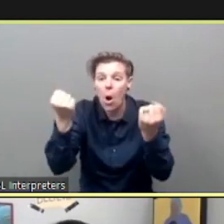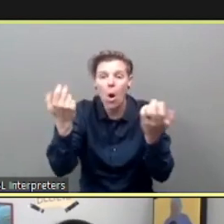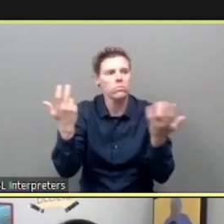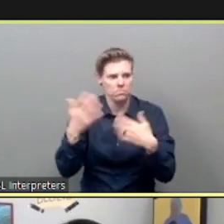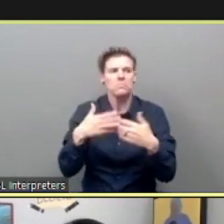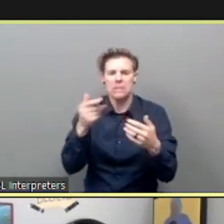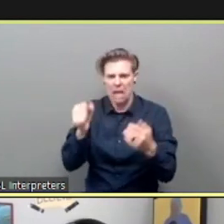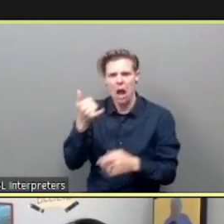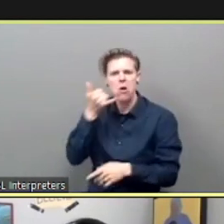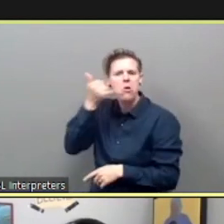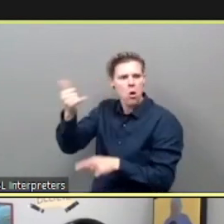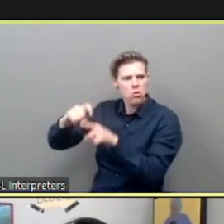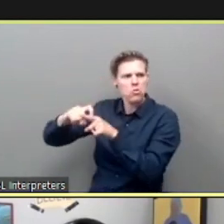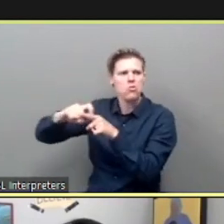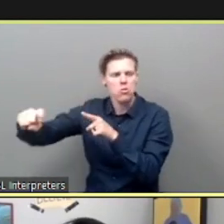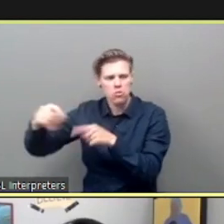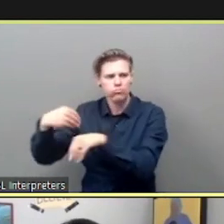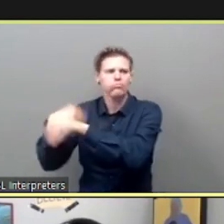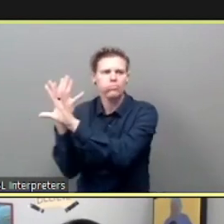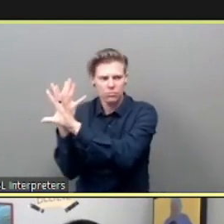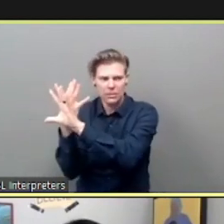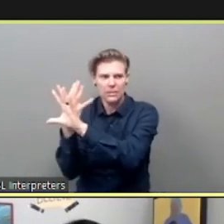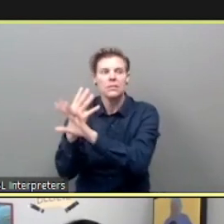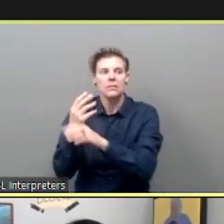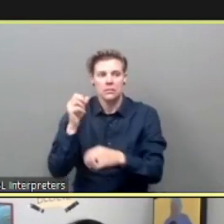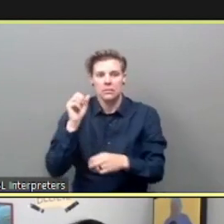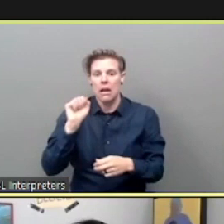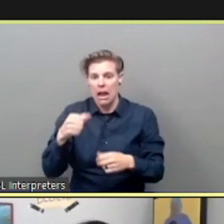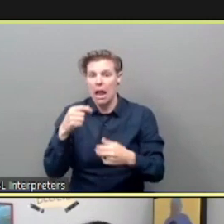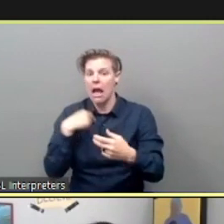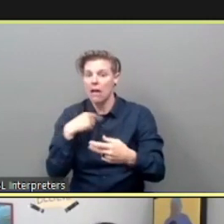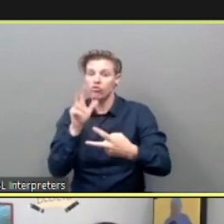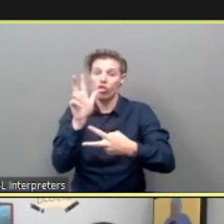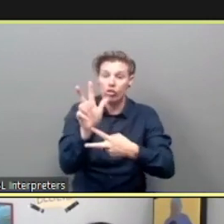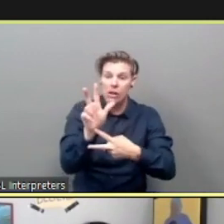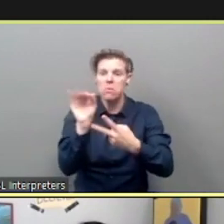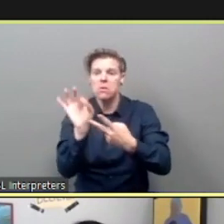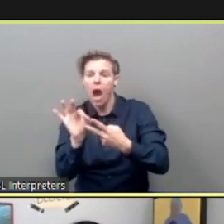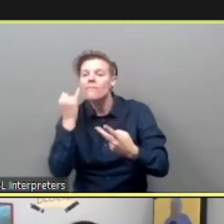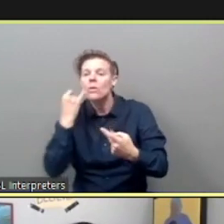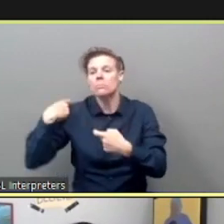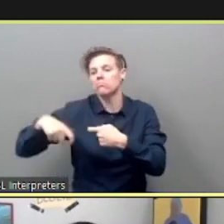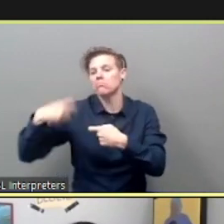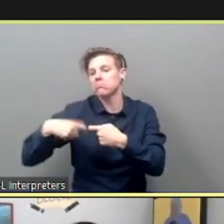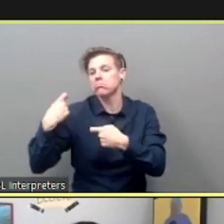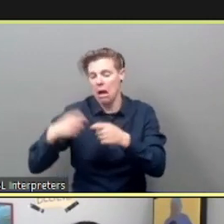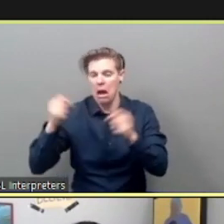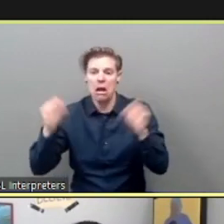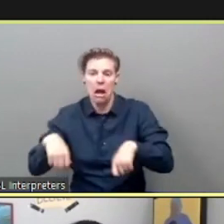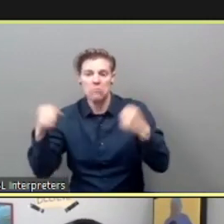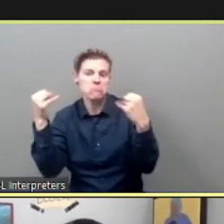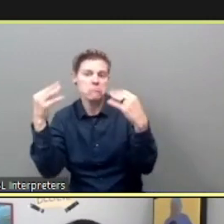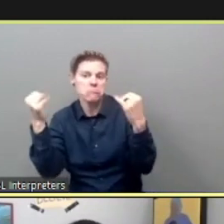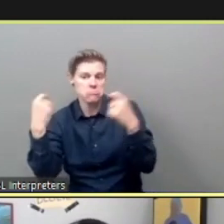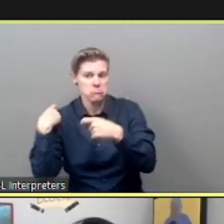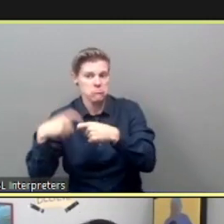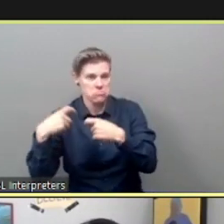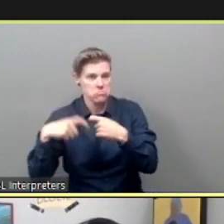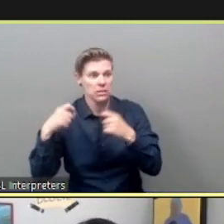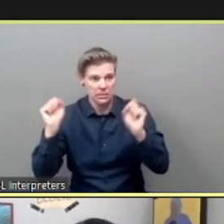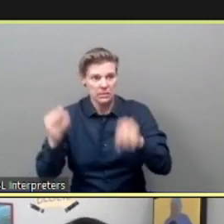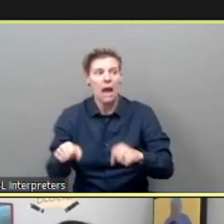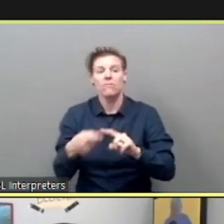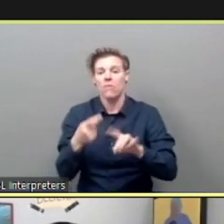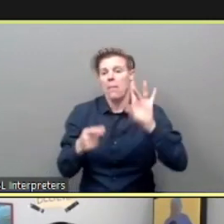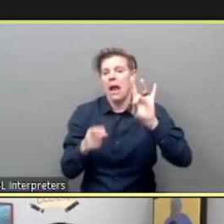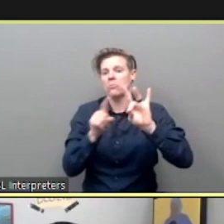9, it helps people get to a Spanish speaker, and we're open from 8 a.m. to 8 p.m. So once again, please just use